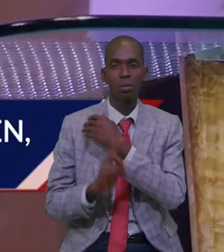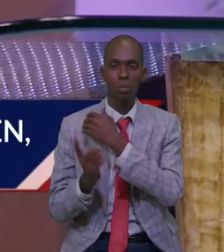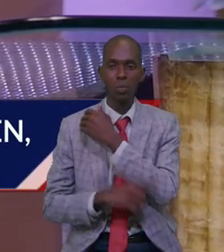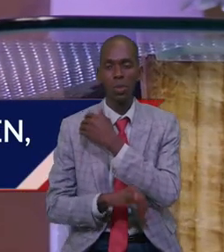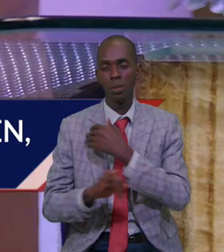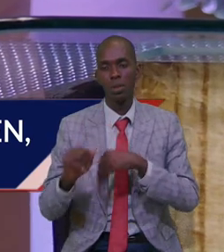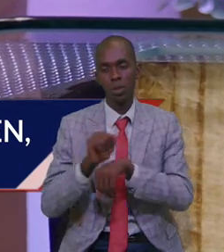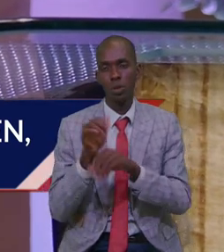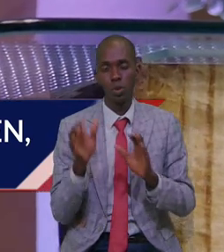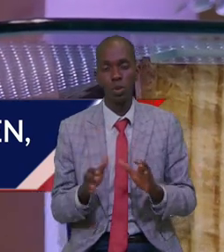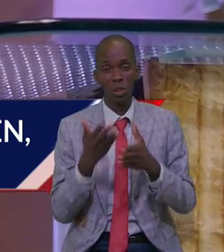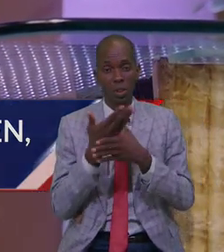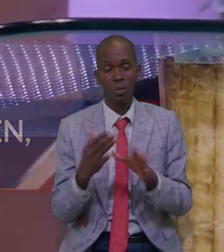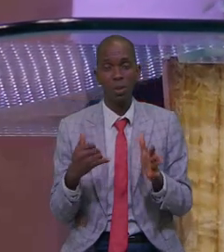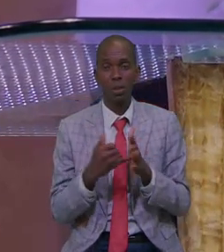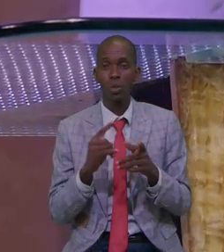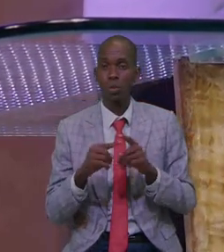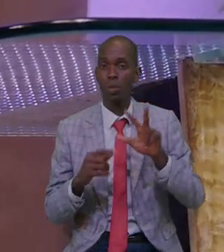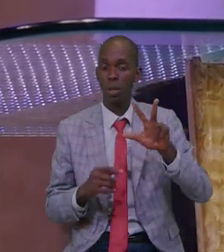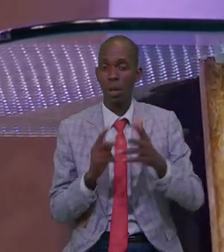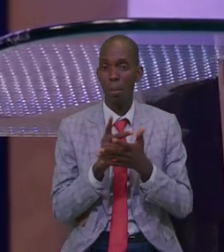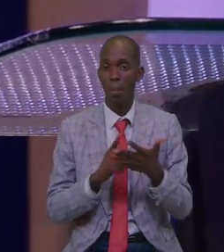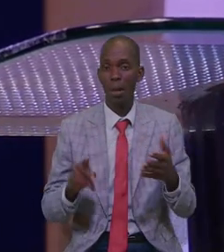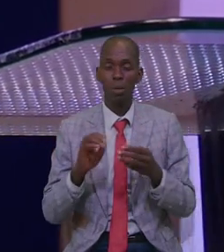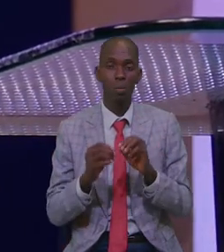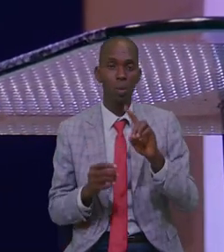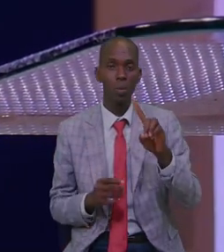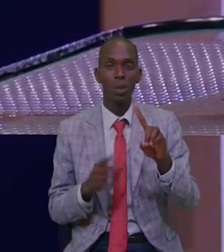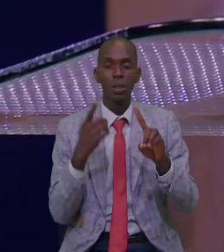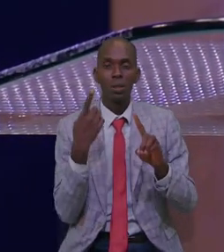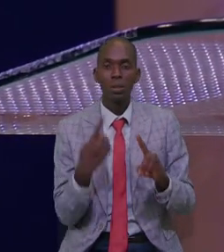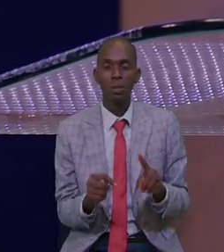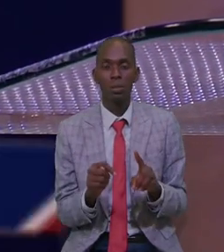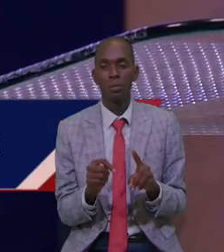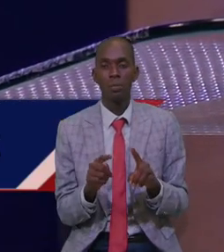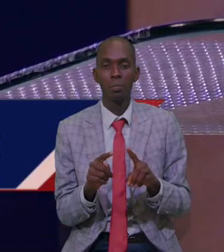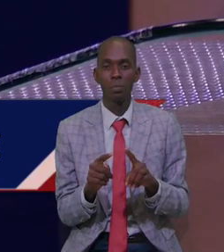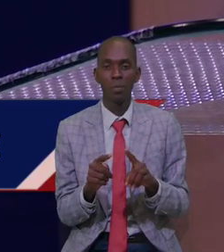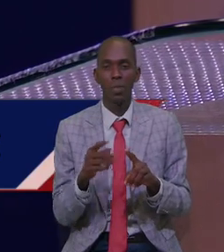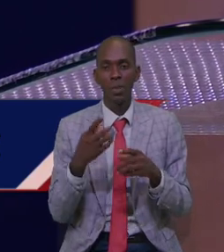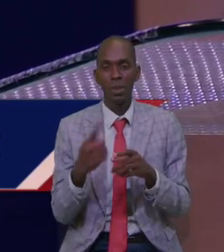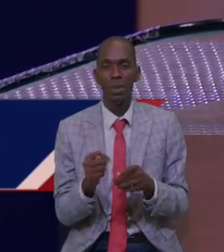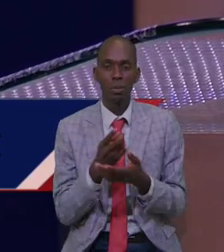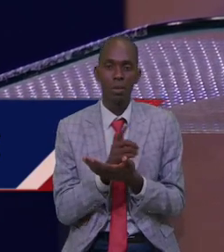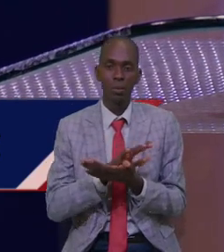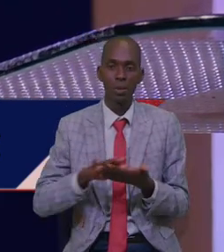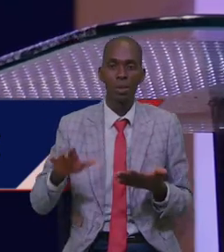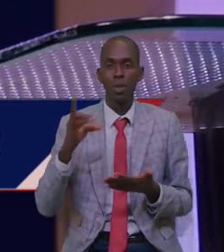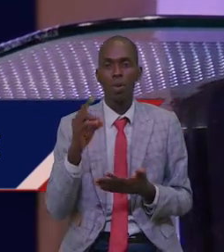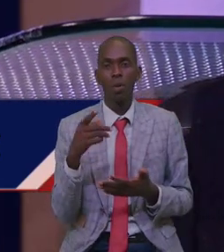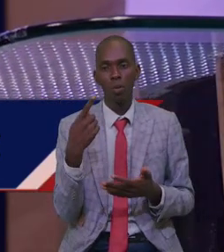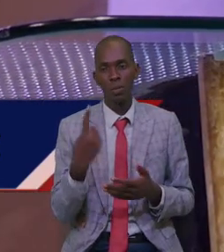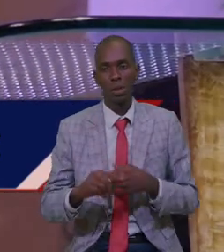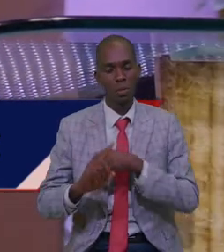dividing this to 3 parts. Number one, we're looking at the divinity of the smiting stone. The